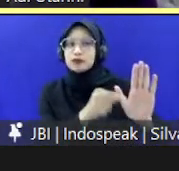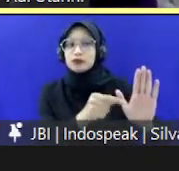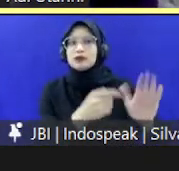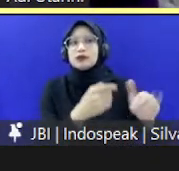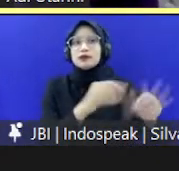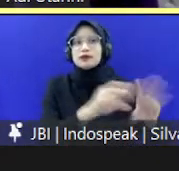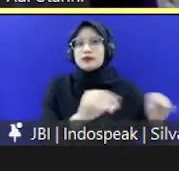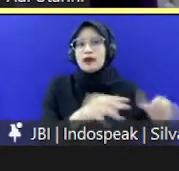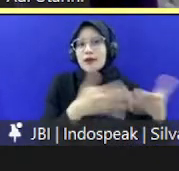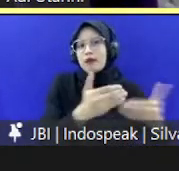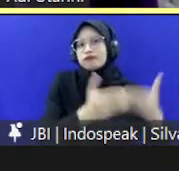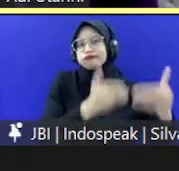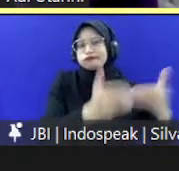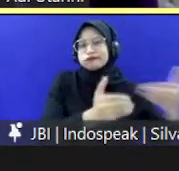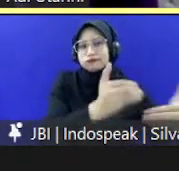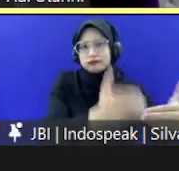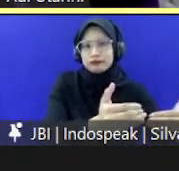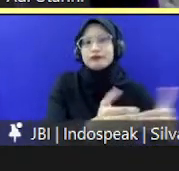more attractive way.